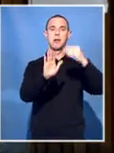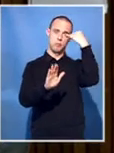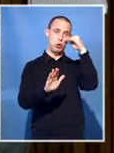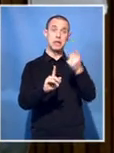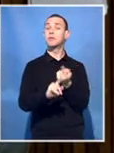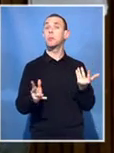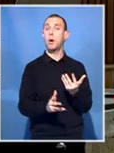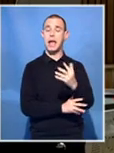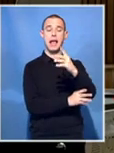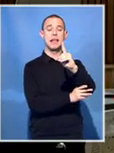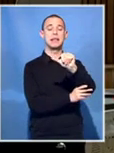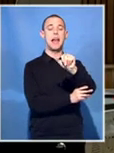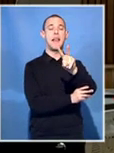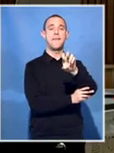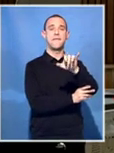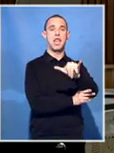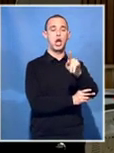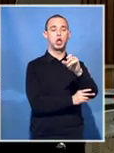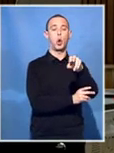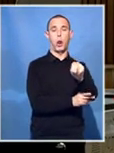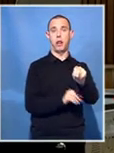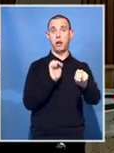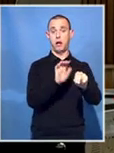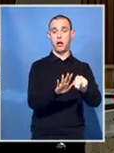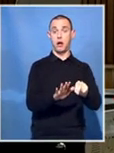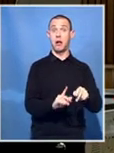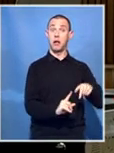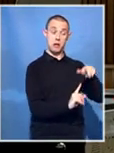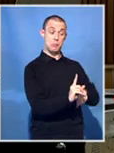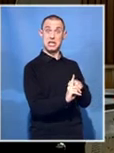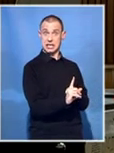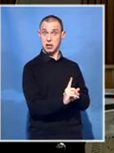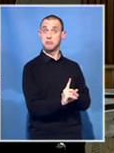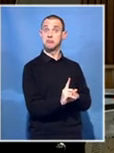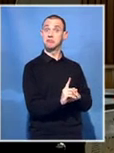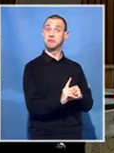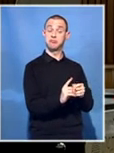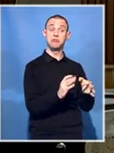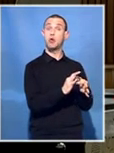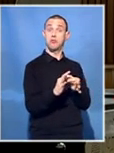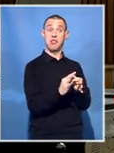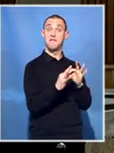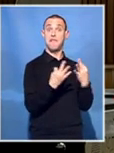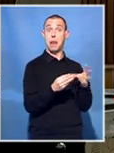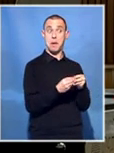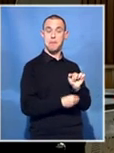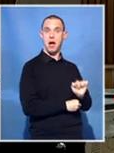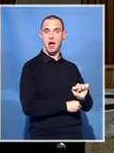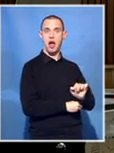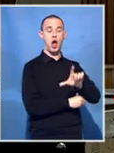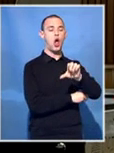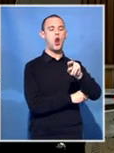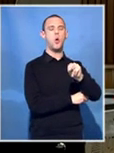officers in the dock. Macia's relative, Lindy Wengwenya, says she was in his taxi when